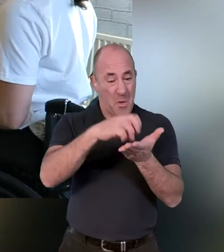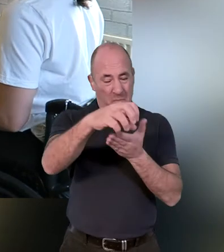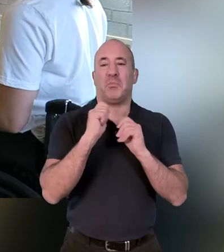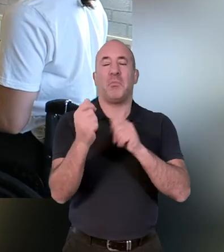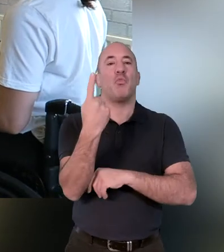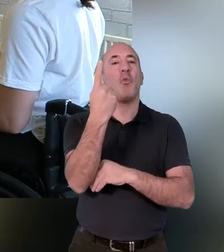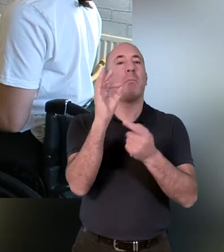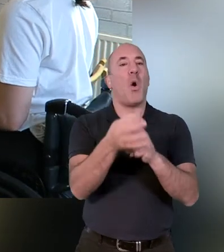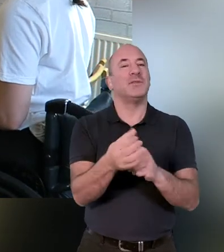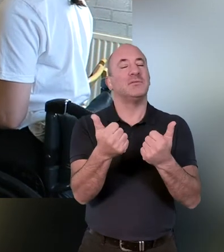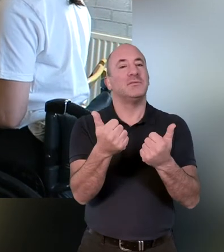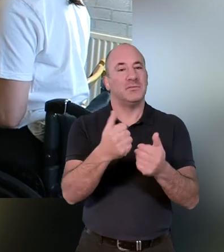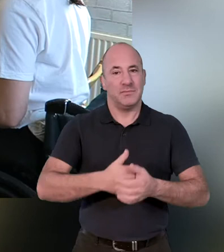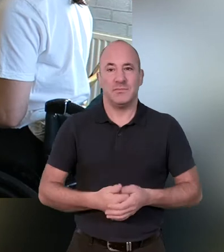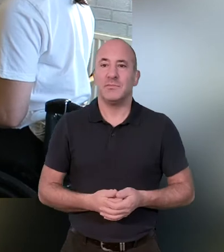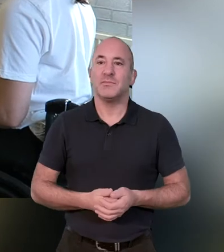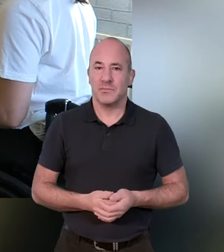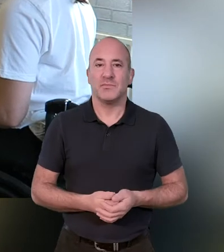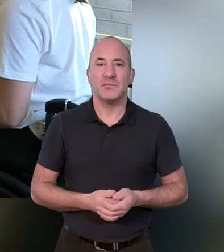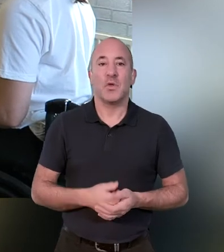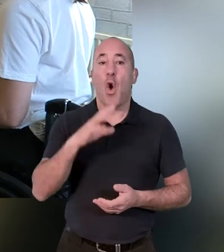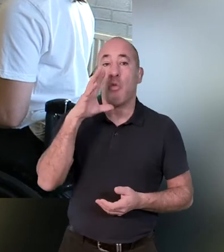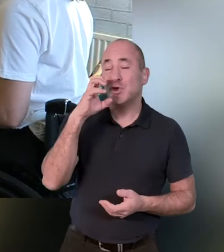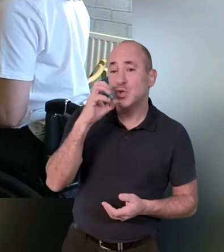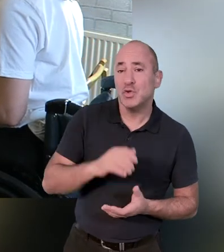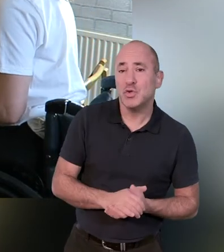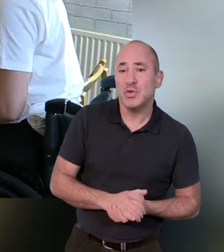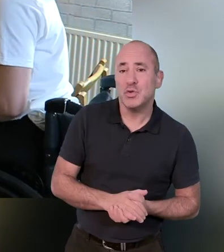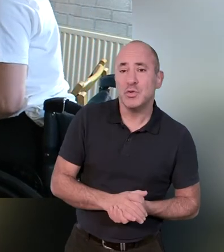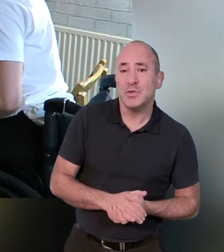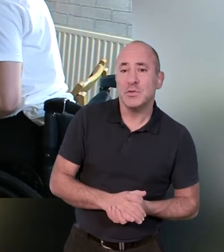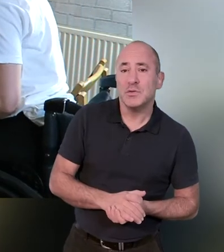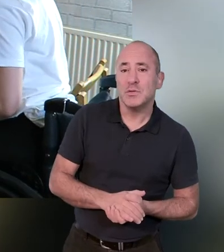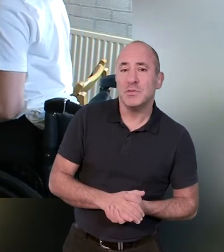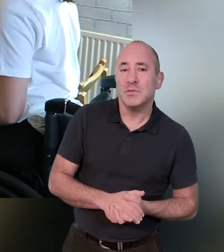Yep, so we'll give her 1 point for red because she got the red. Orange.